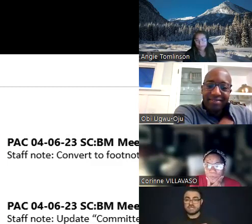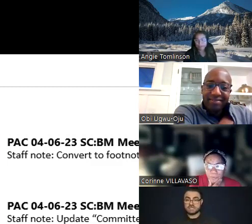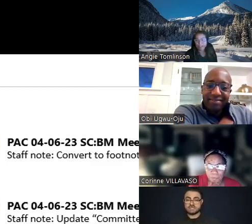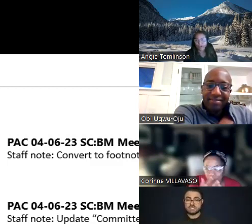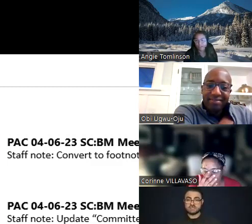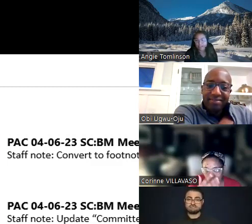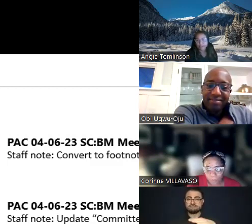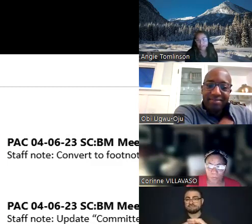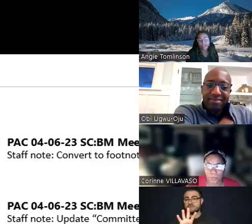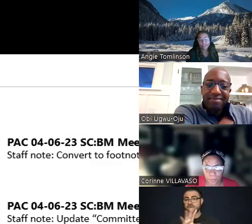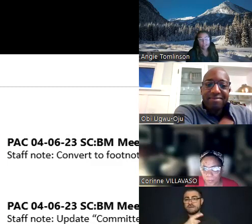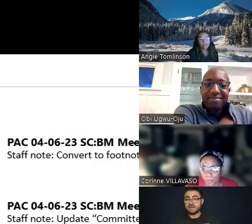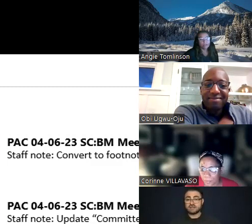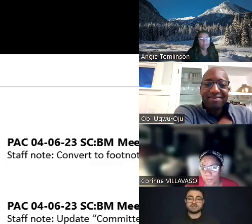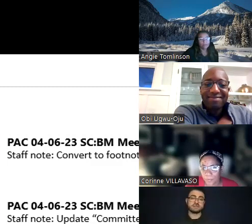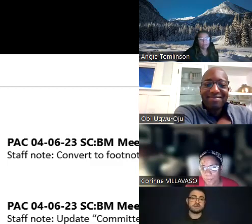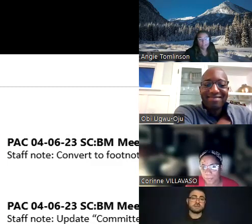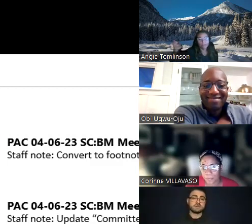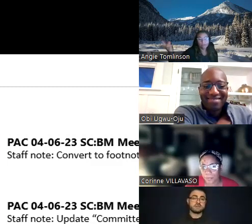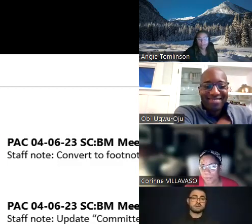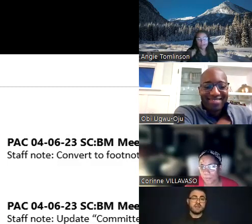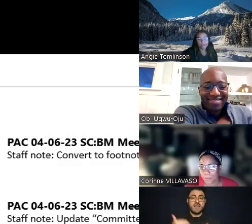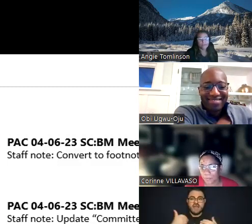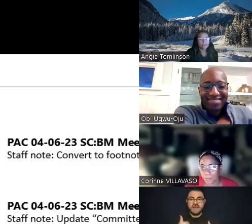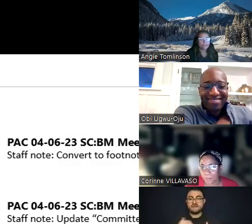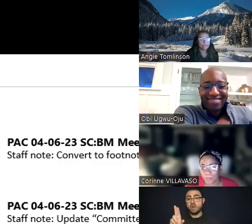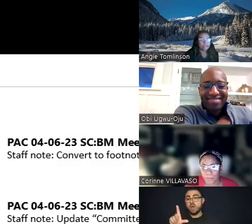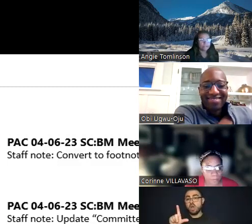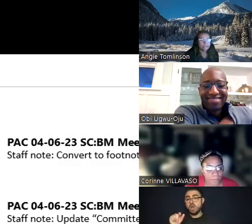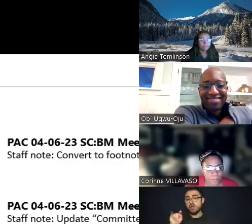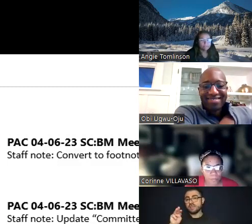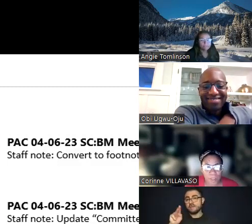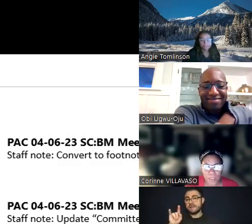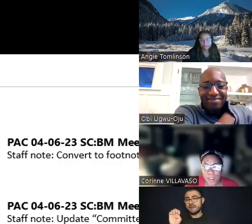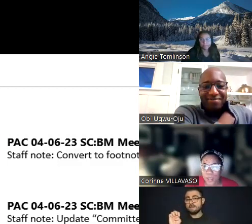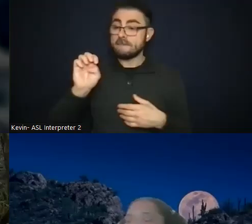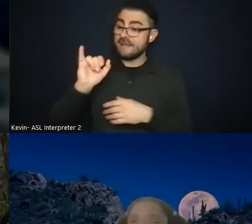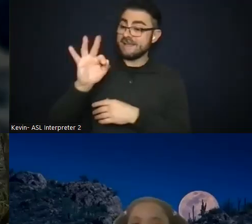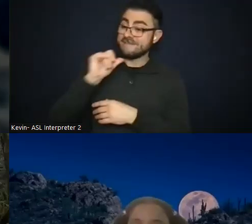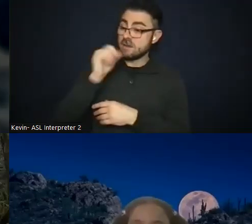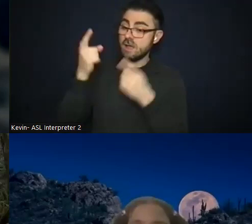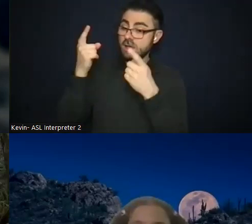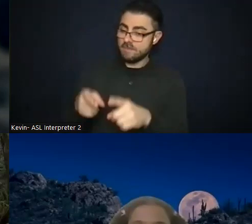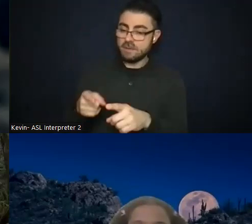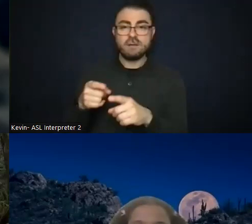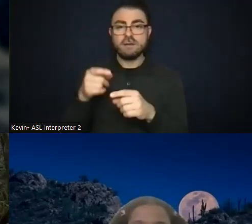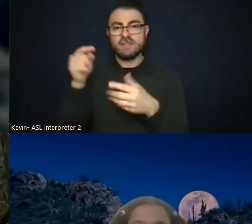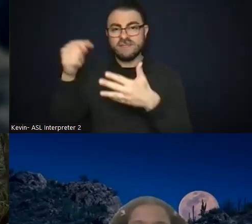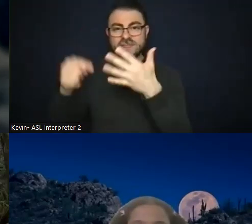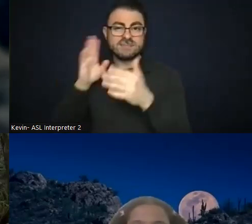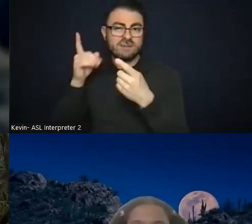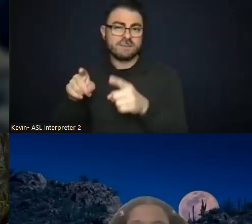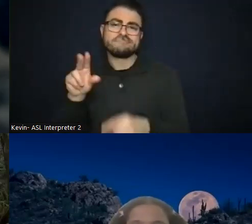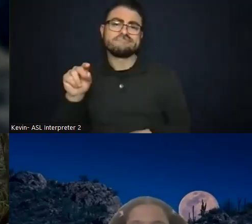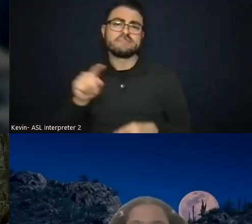an ultimatum in there, obviously, but hopefully it will stay within that 45 days. Thank you. Before we move on to